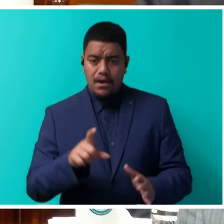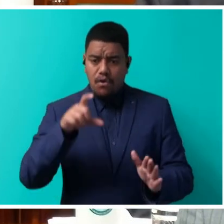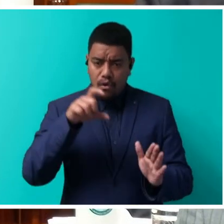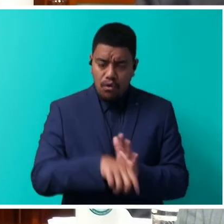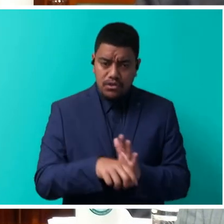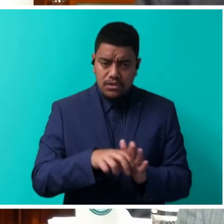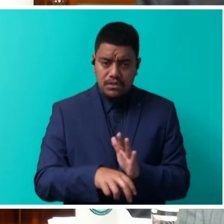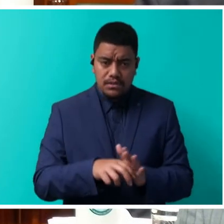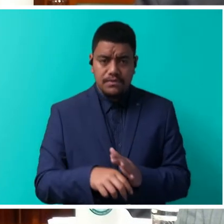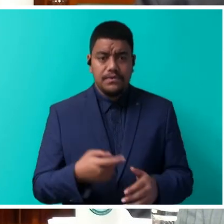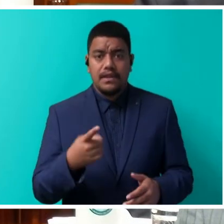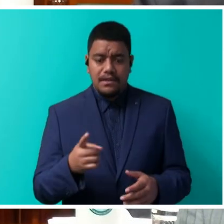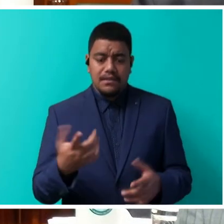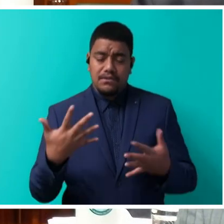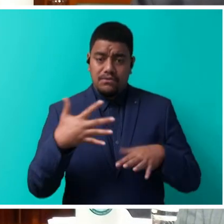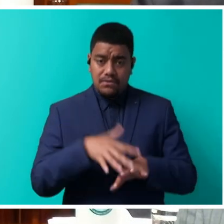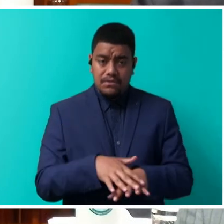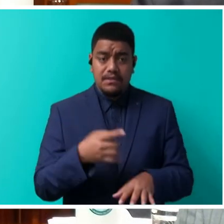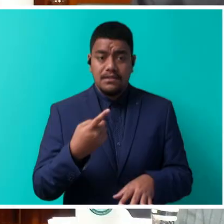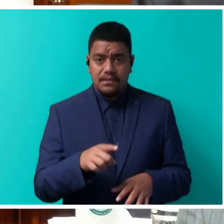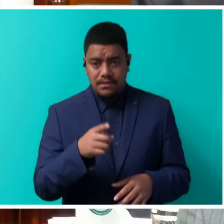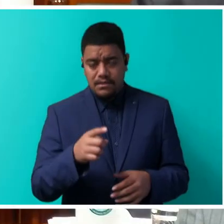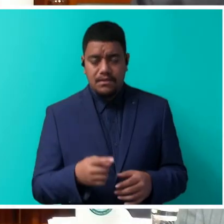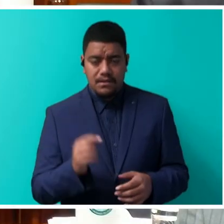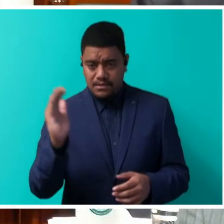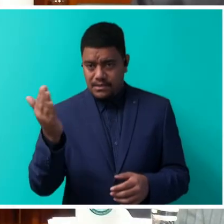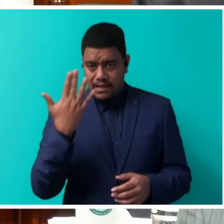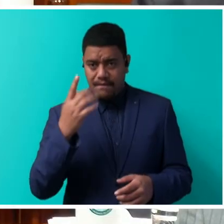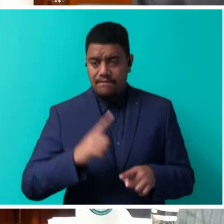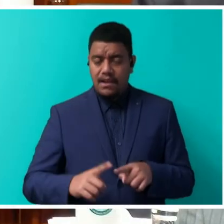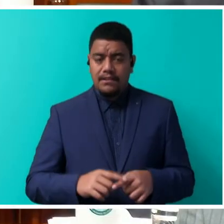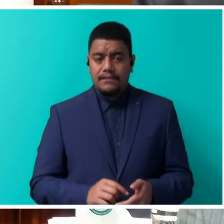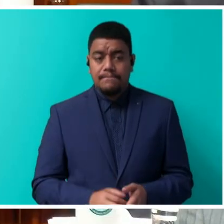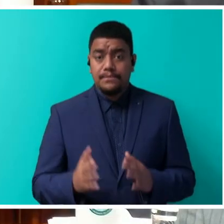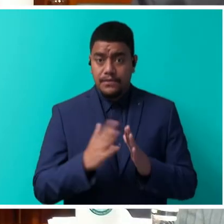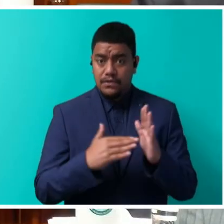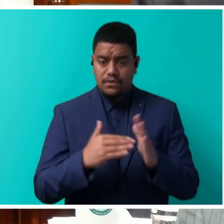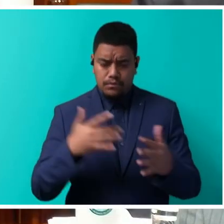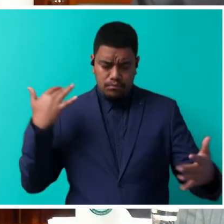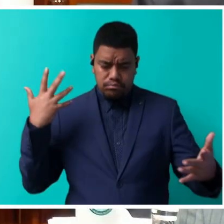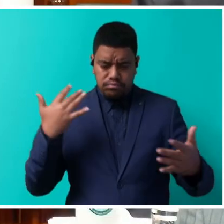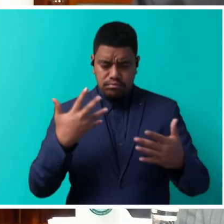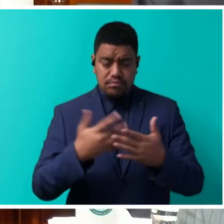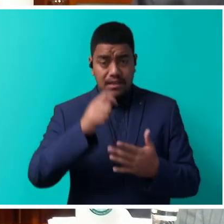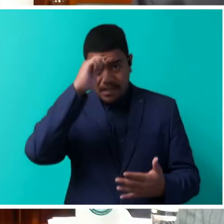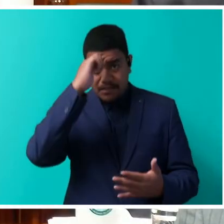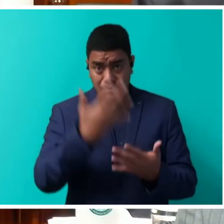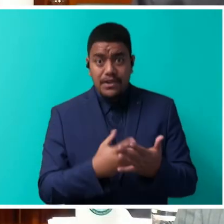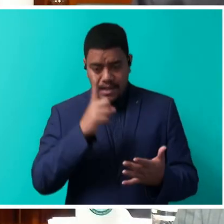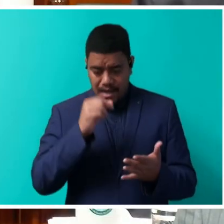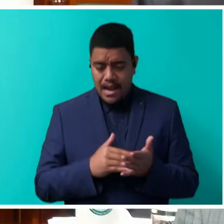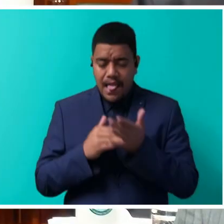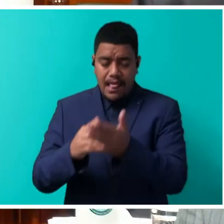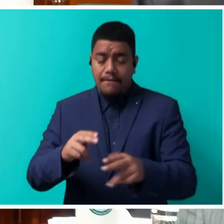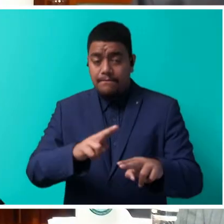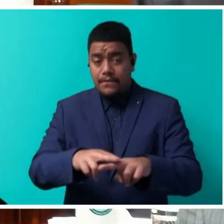implications, inclusivity, and implementation of results. New Zealand's decades of experience will greatly assist Fiji as we